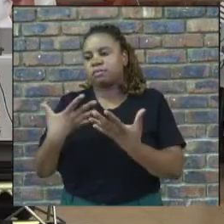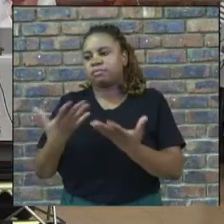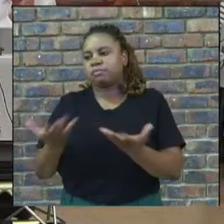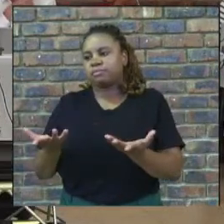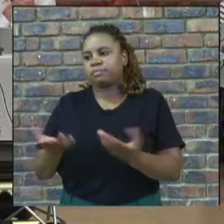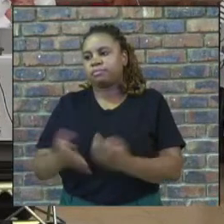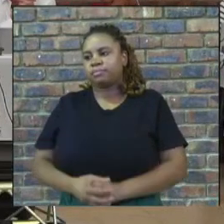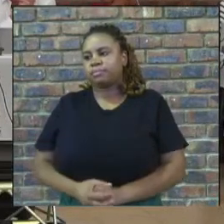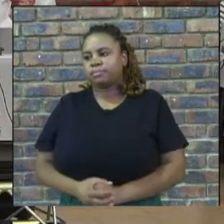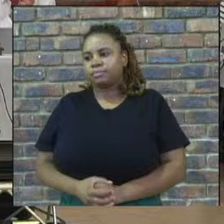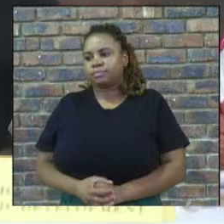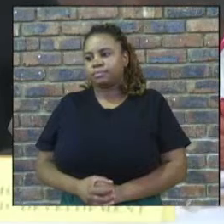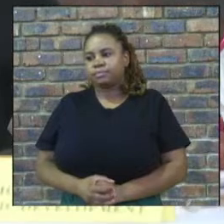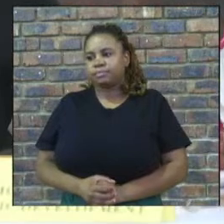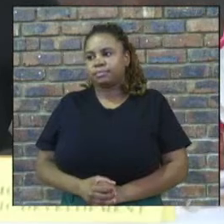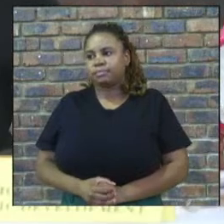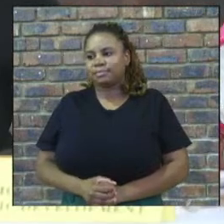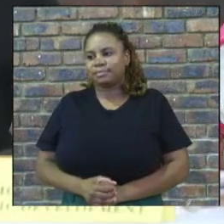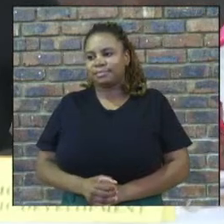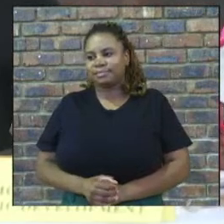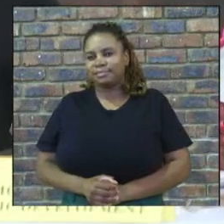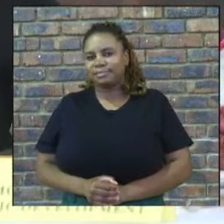All right, are go number 3.